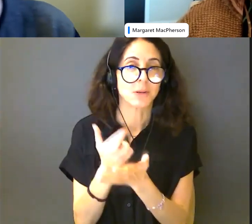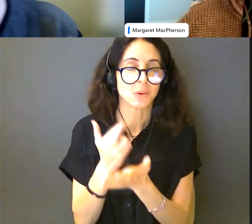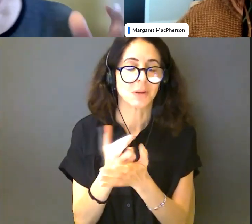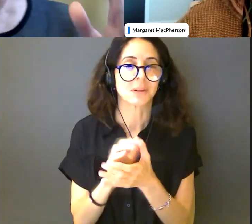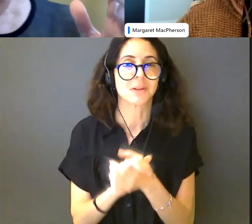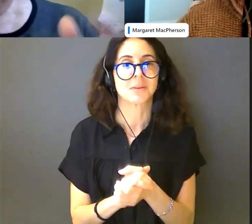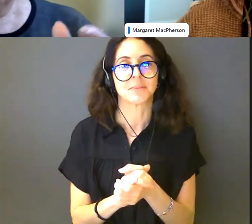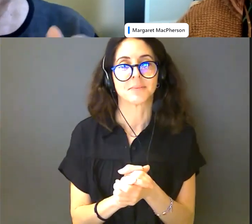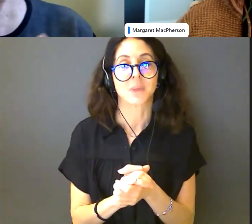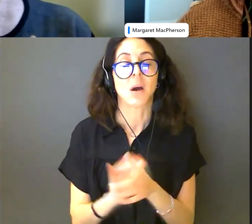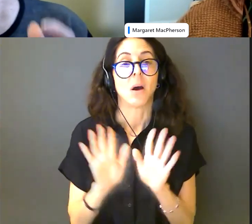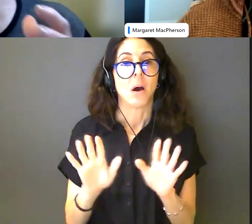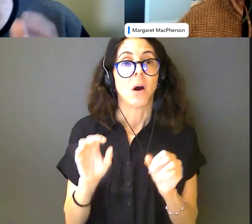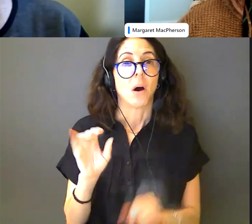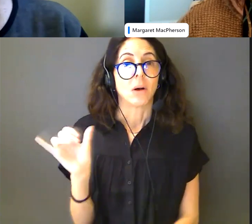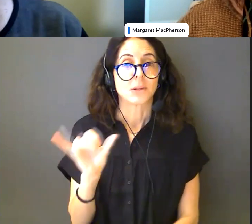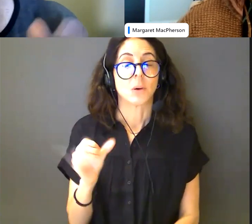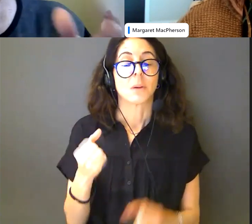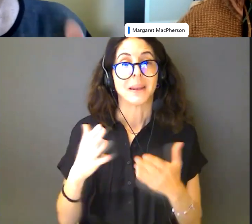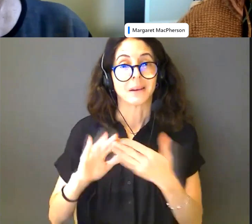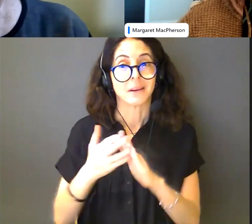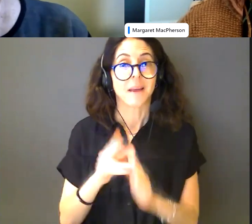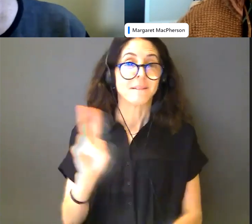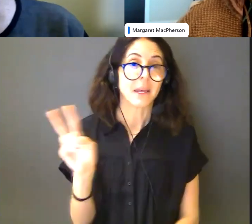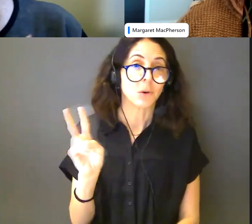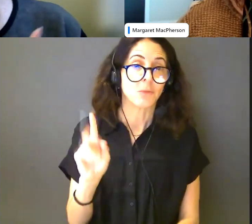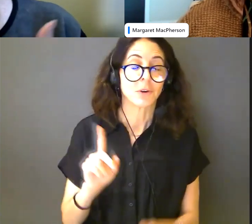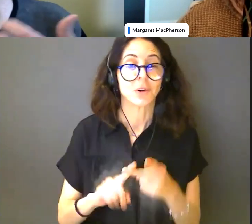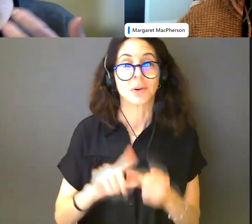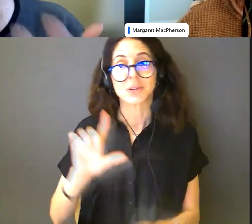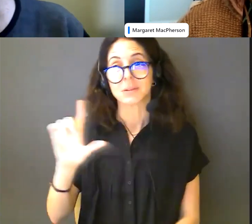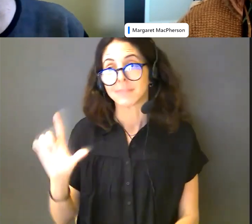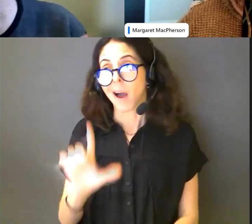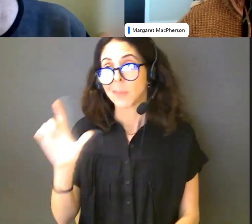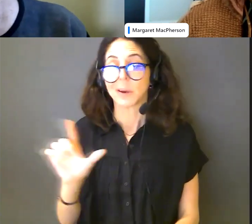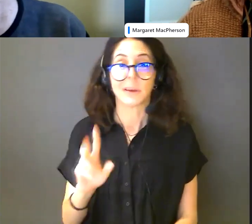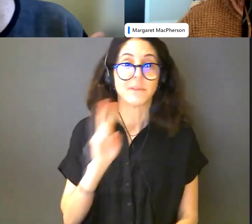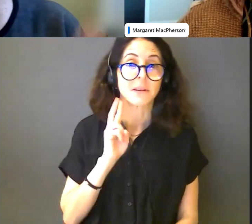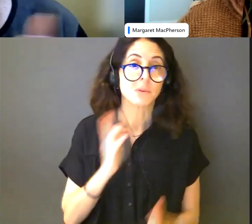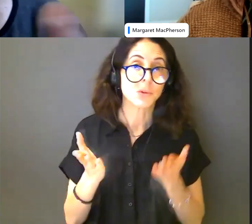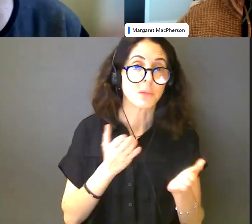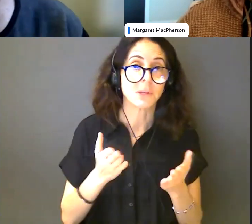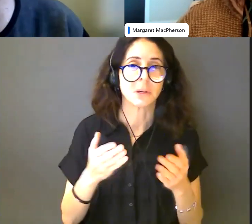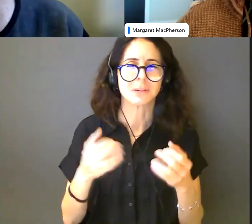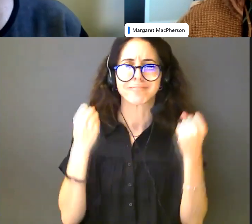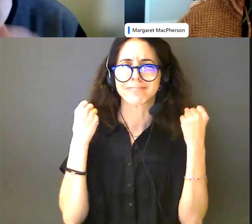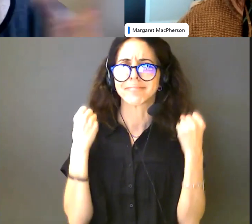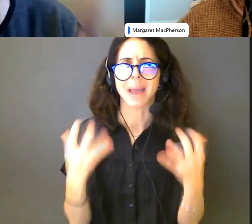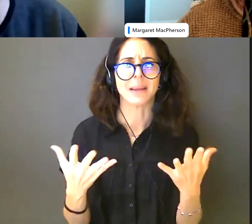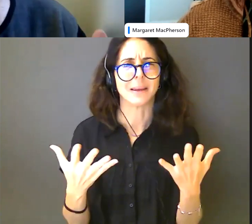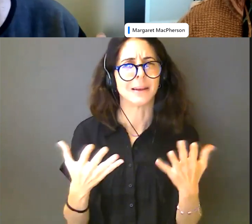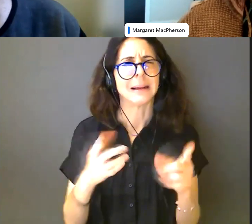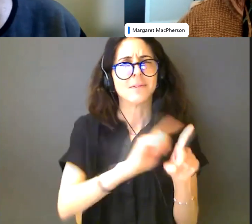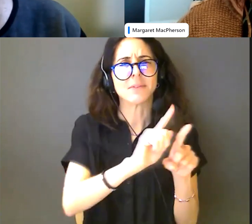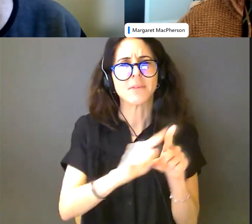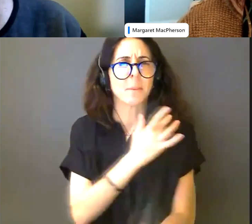of the municipalities, the City of Vancouver, libraries, victim service, a lot of these other